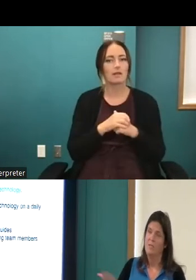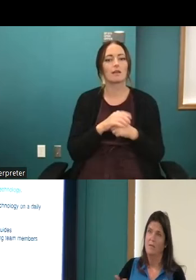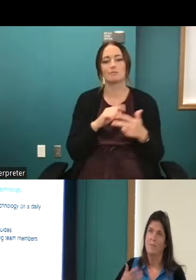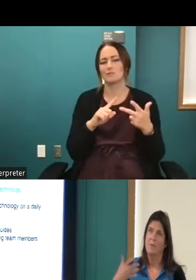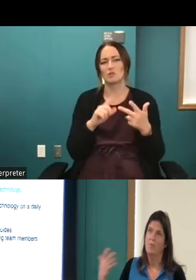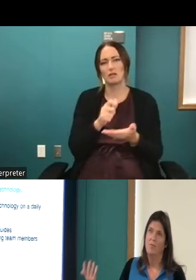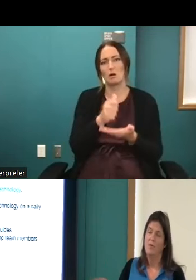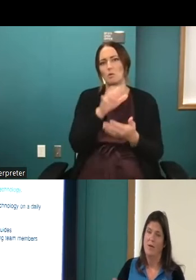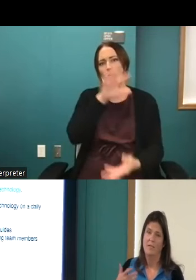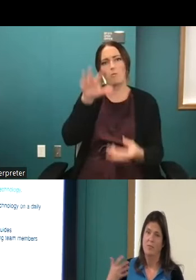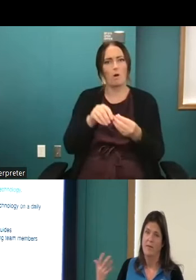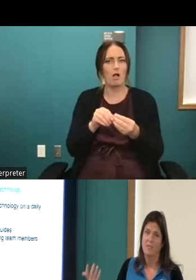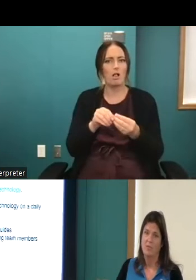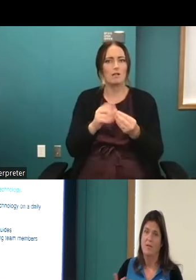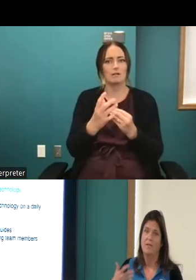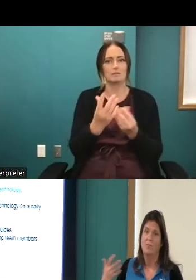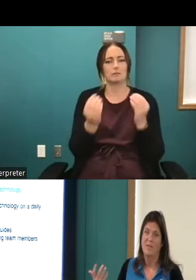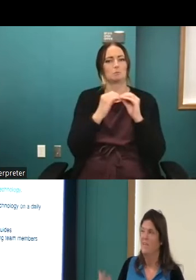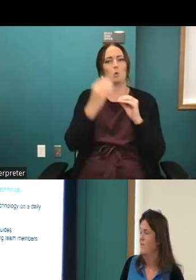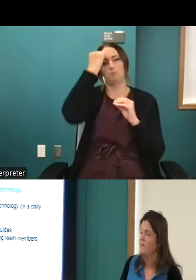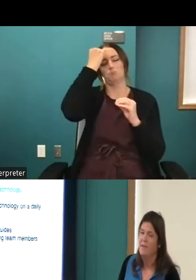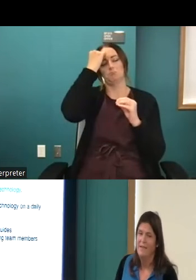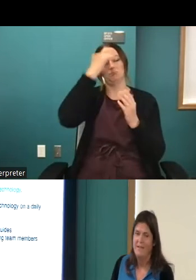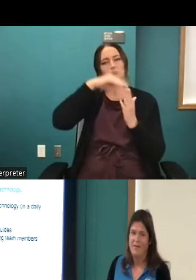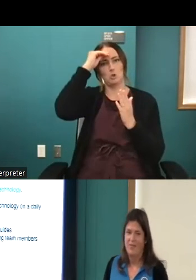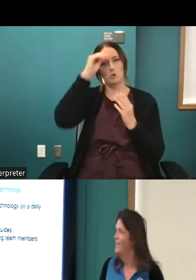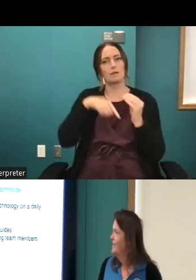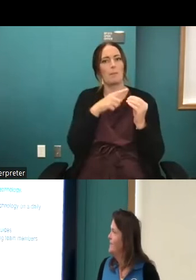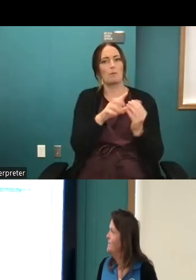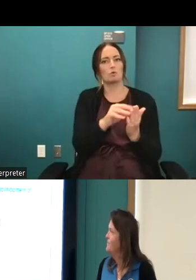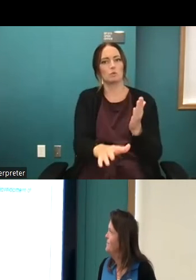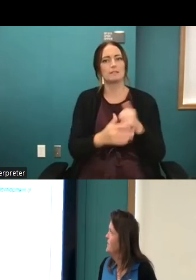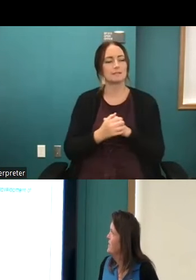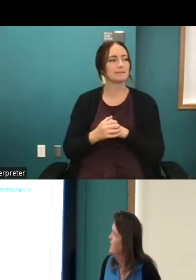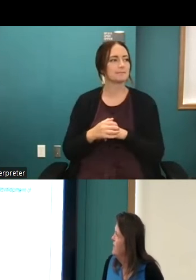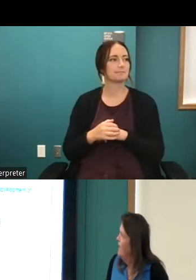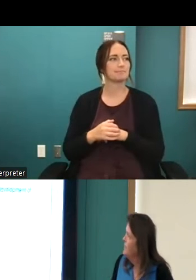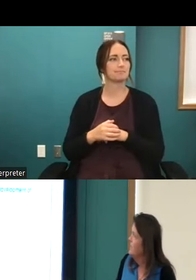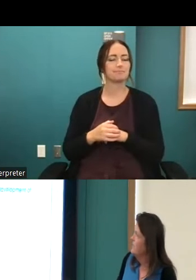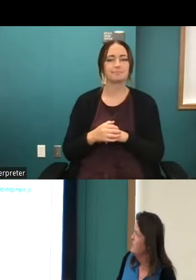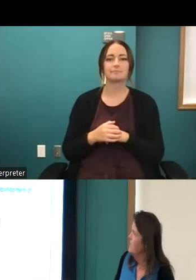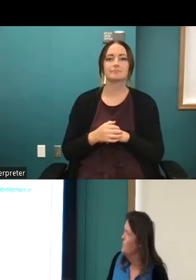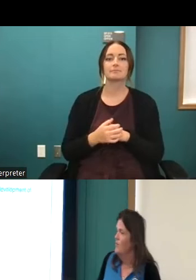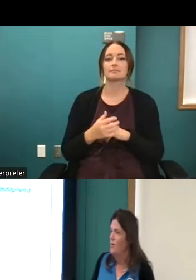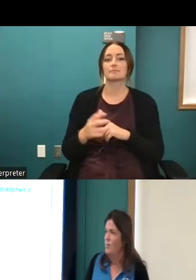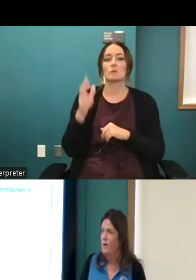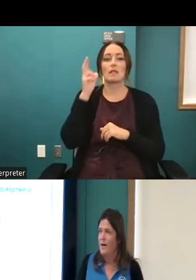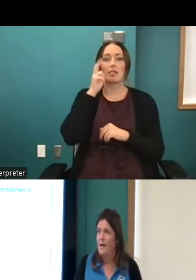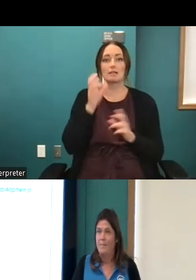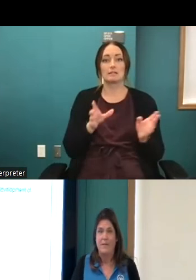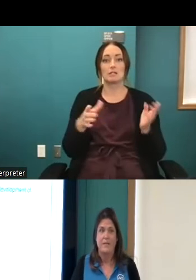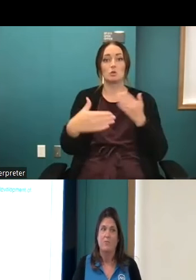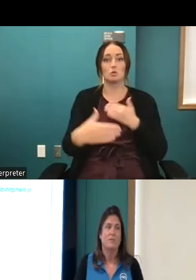overall to be more familiarized with that student and what they need. Go ahead and click. The listening